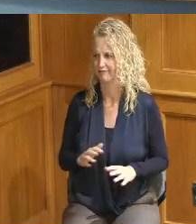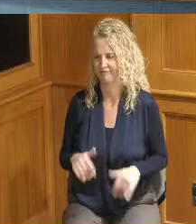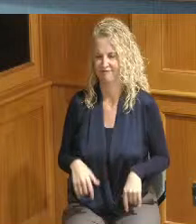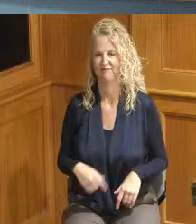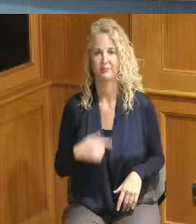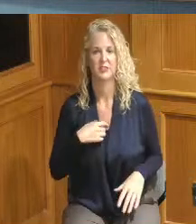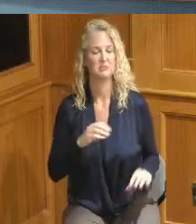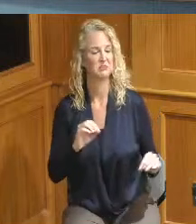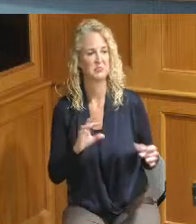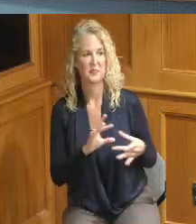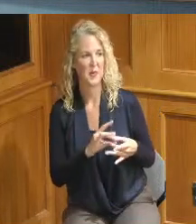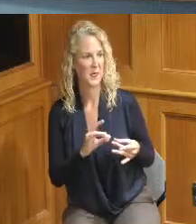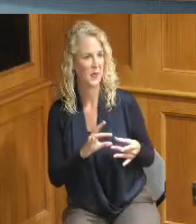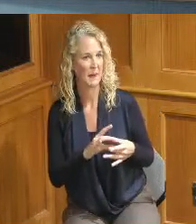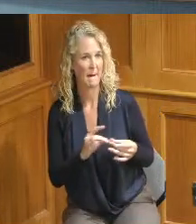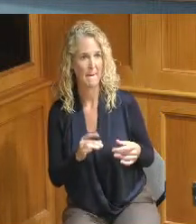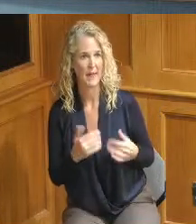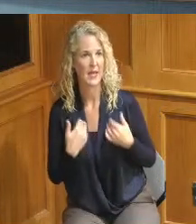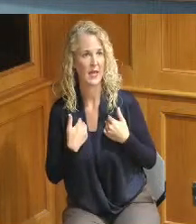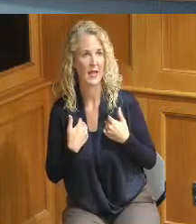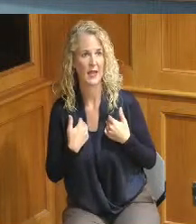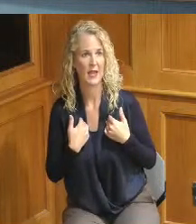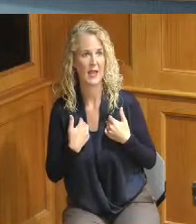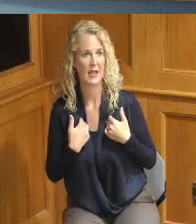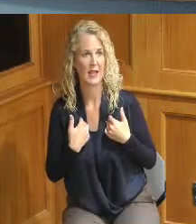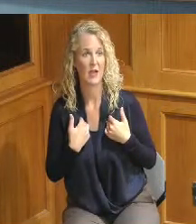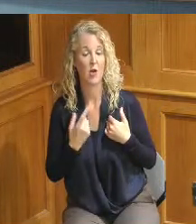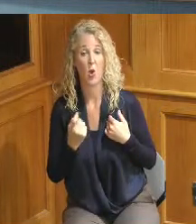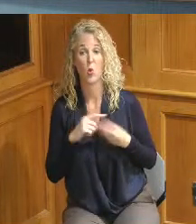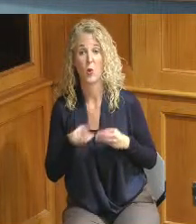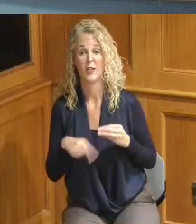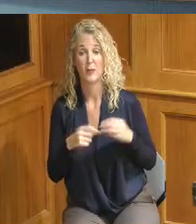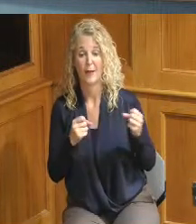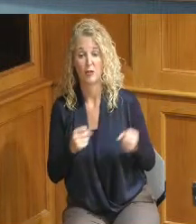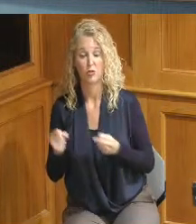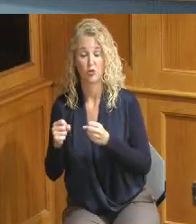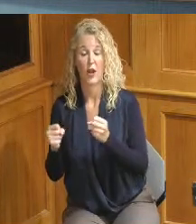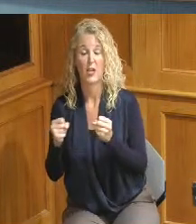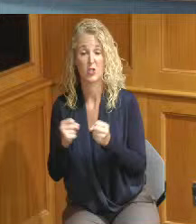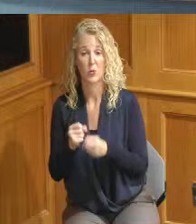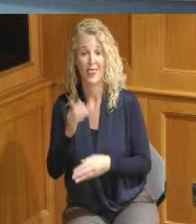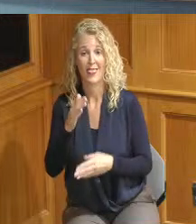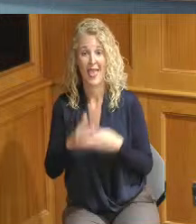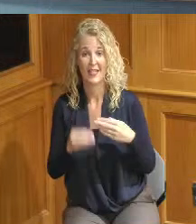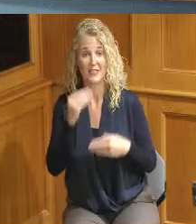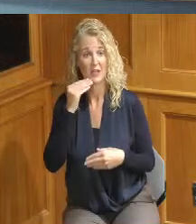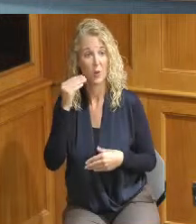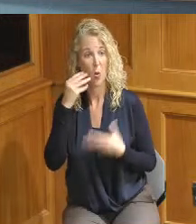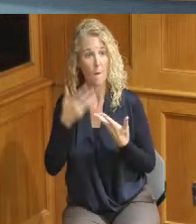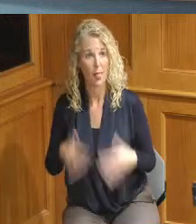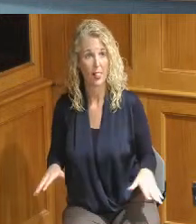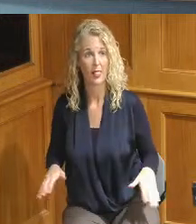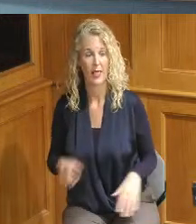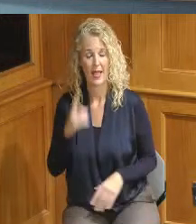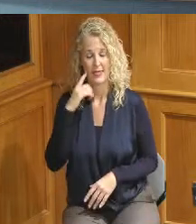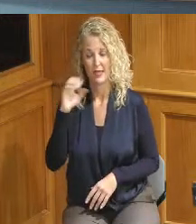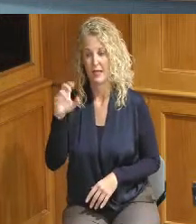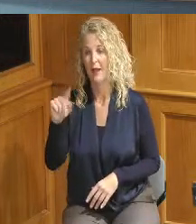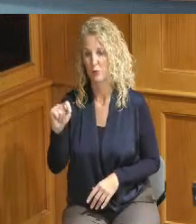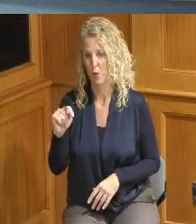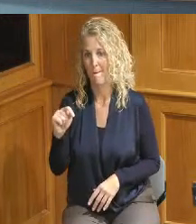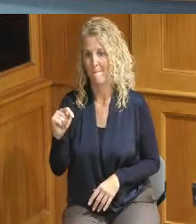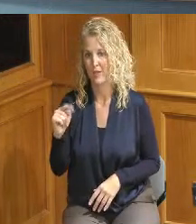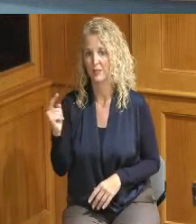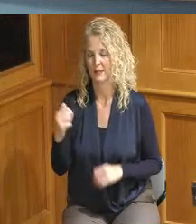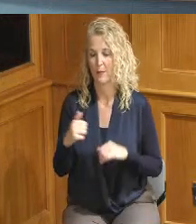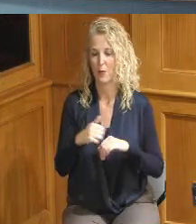comments today, commissioners, other than just there was a question about strategies to end homelessness. I think we have them on the agenda for October, and they are planning on